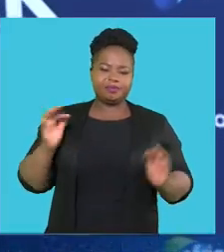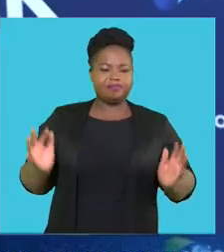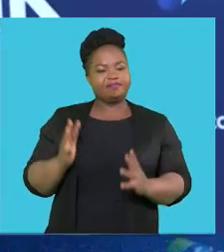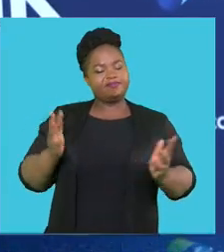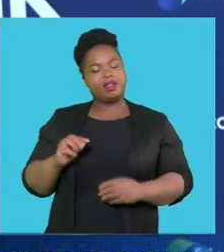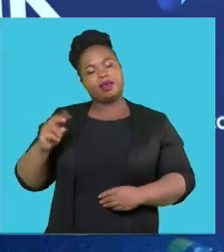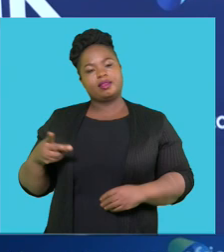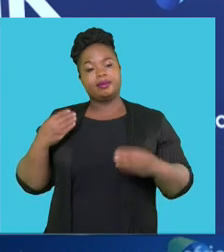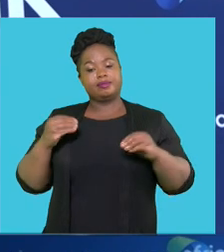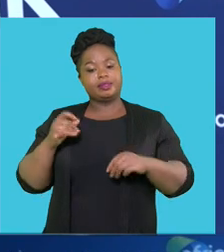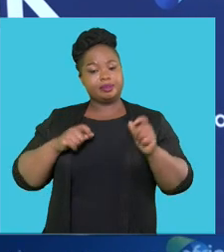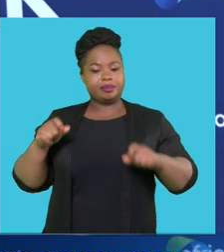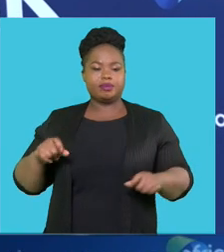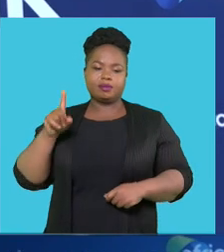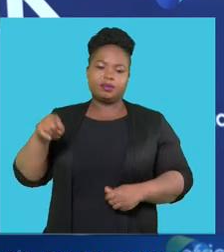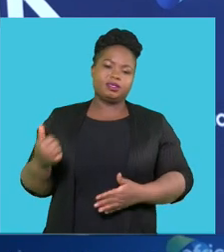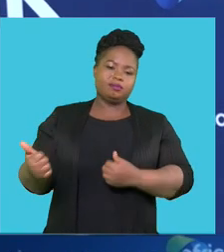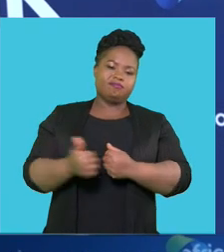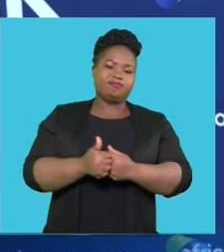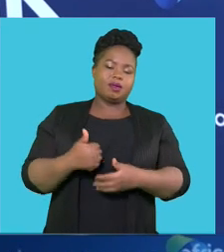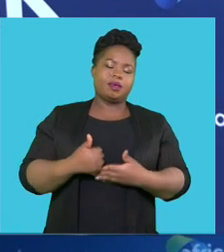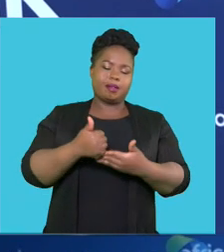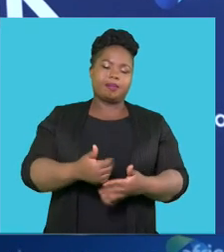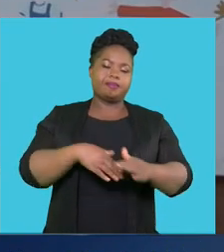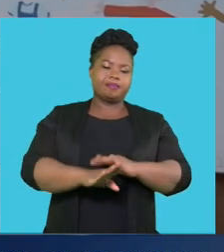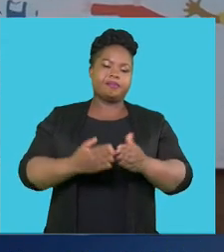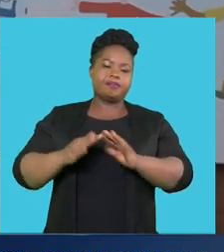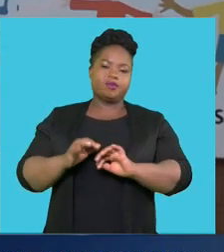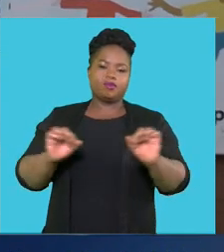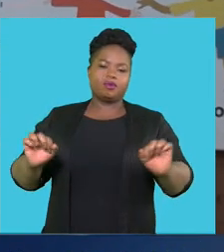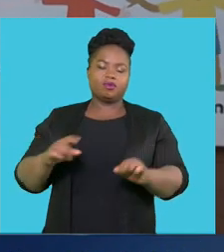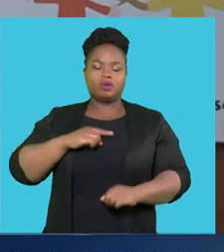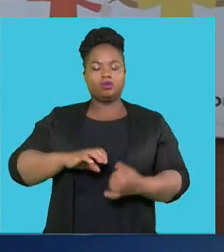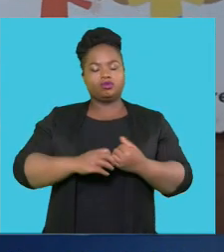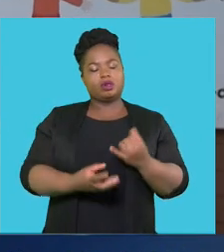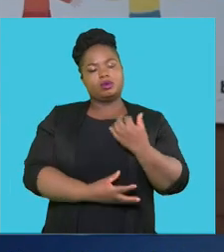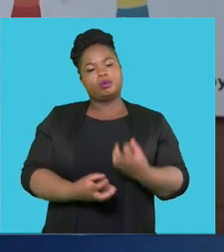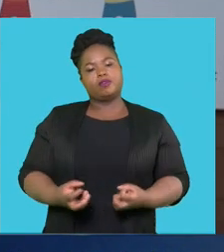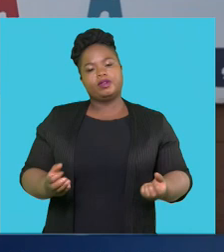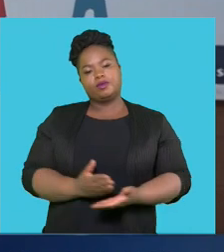nabanye osomabhizinisi ukuba balekelele emphakathini yabo ukuze kuqedwe ububha